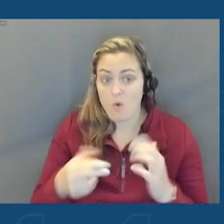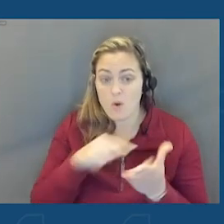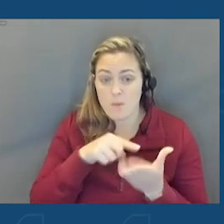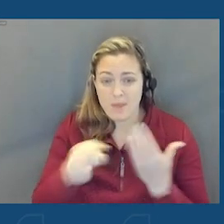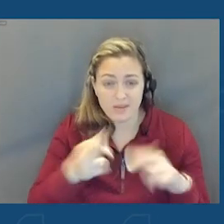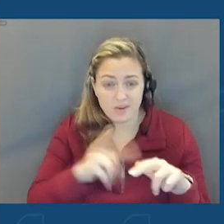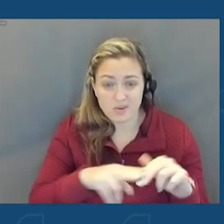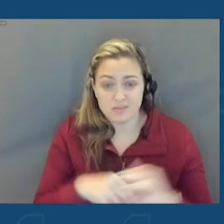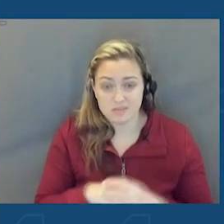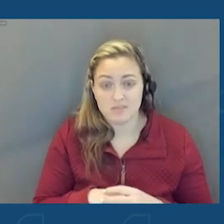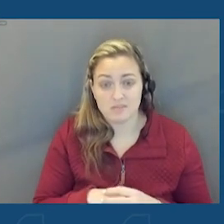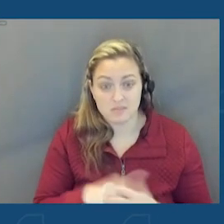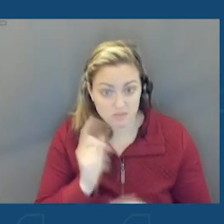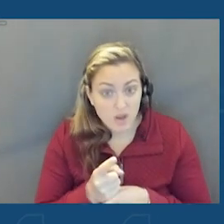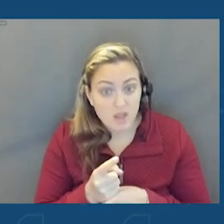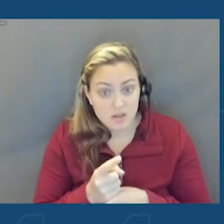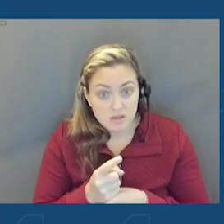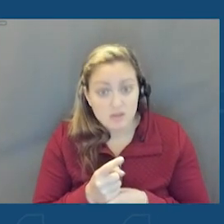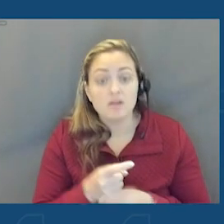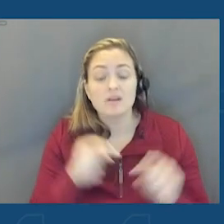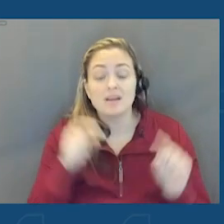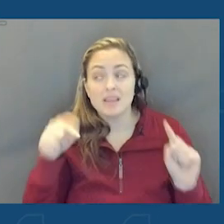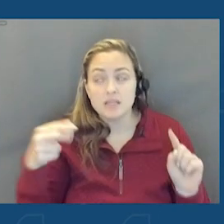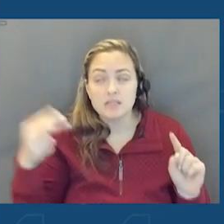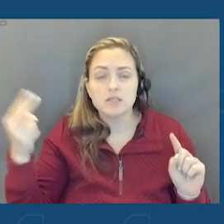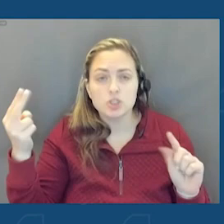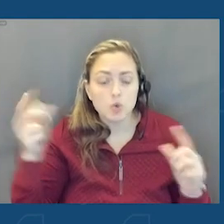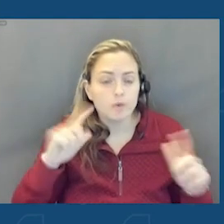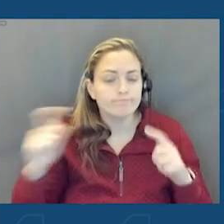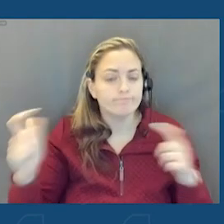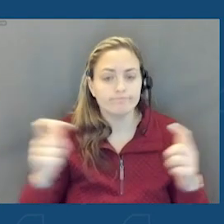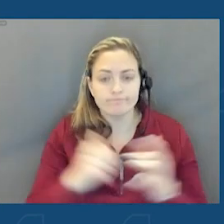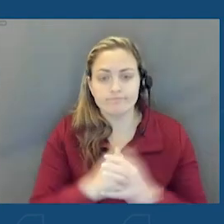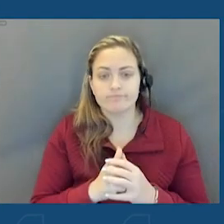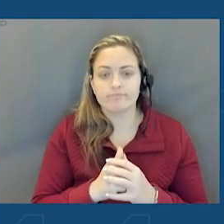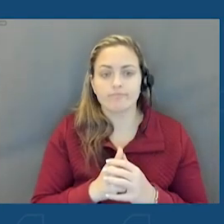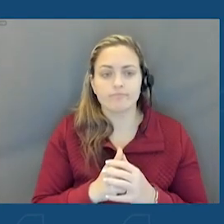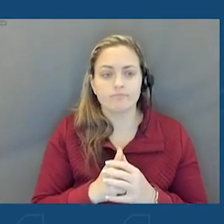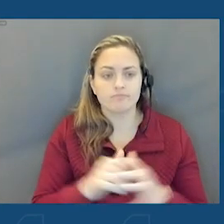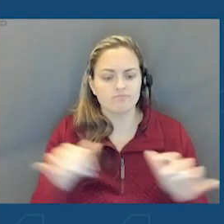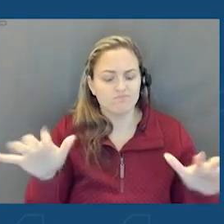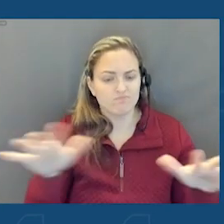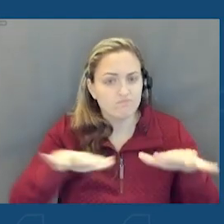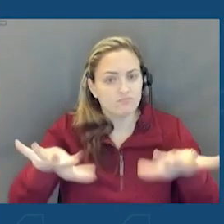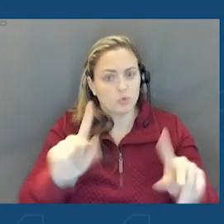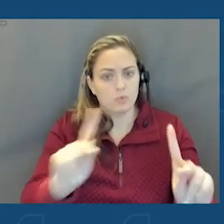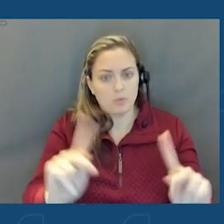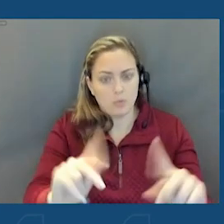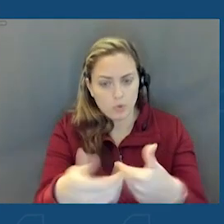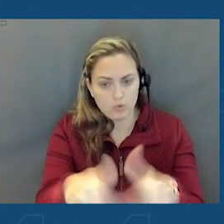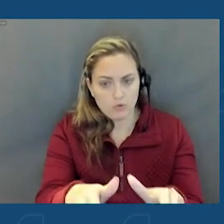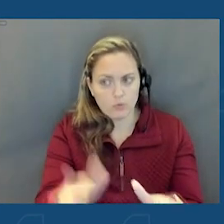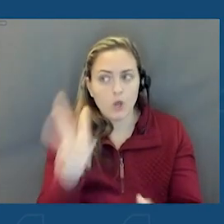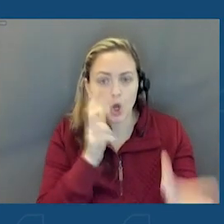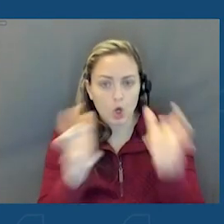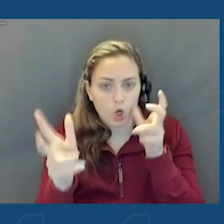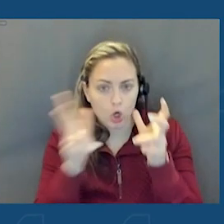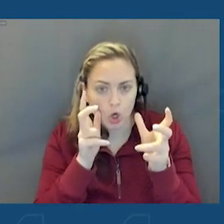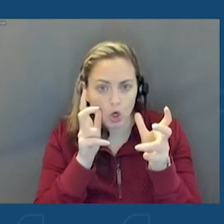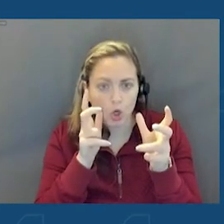increase, right? This is historic. And everyone in this room, your voices were heard in